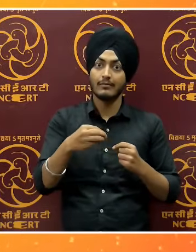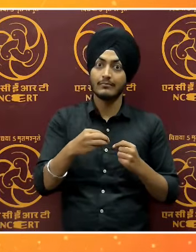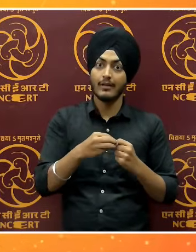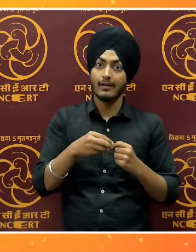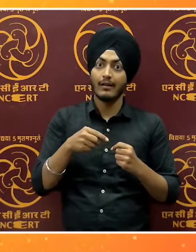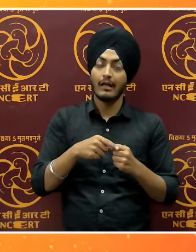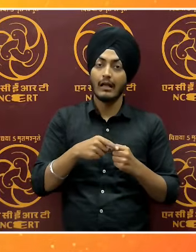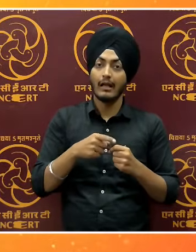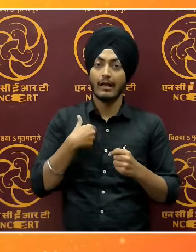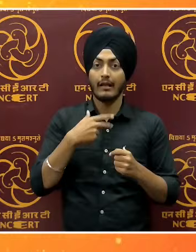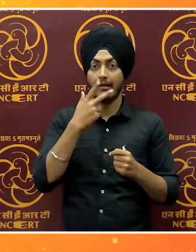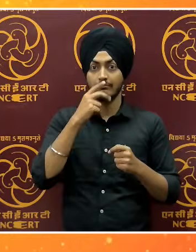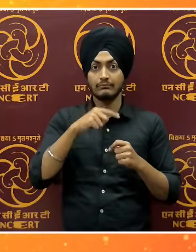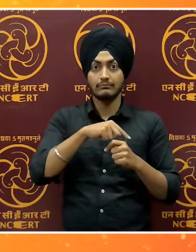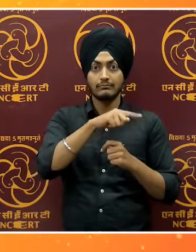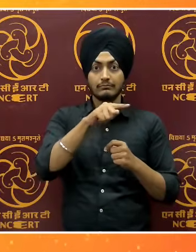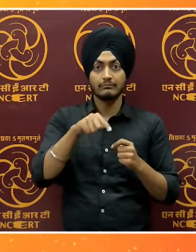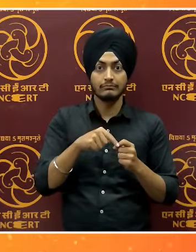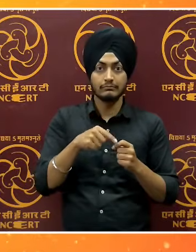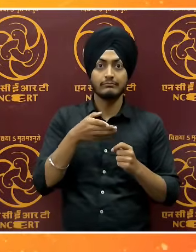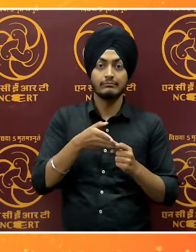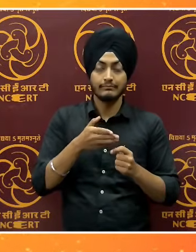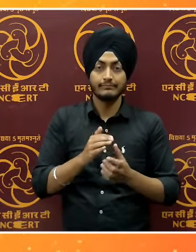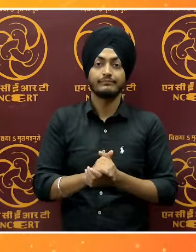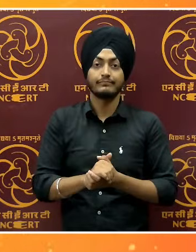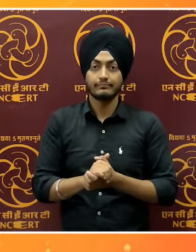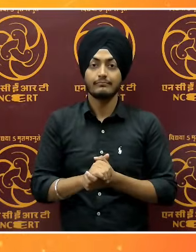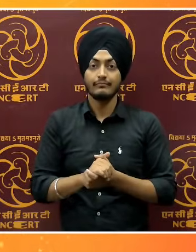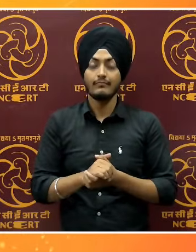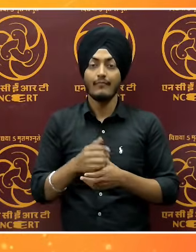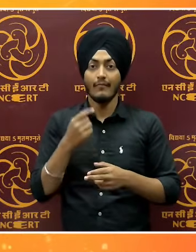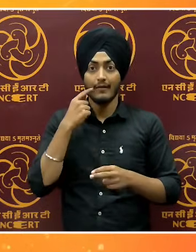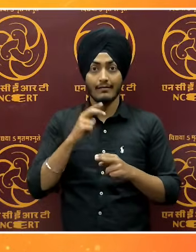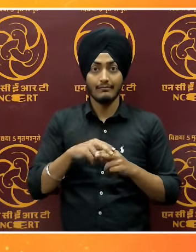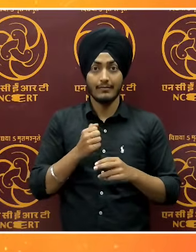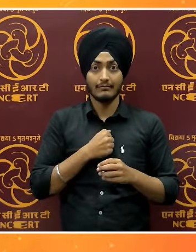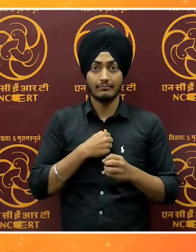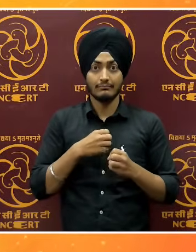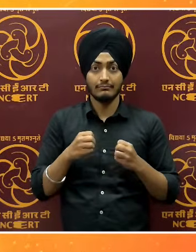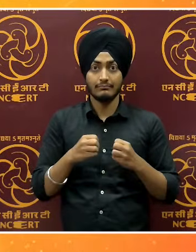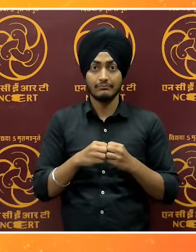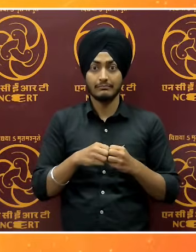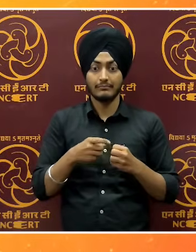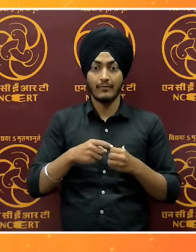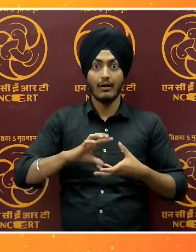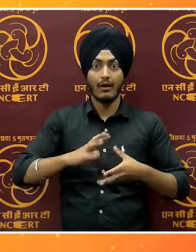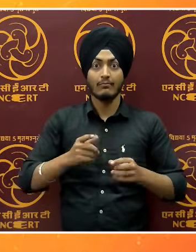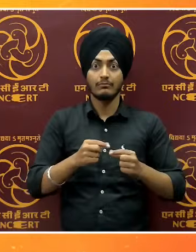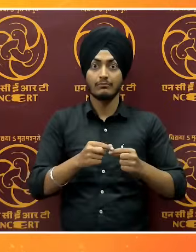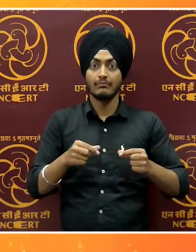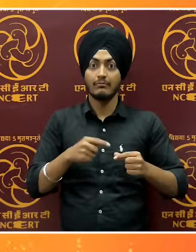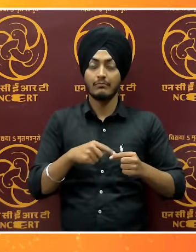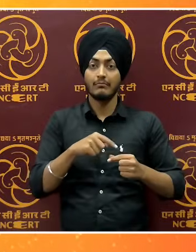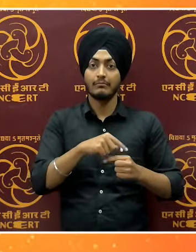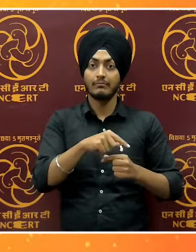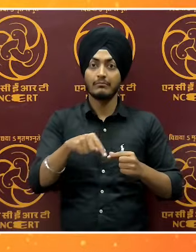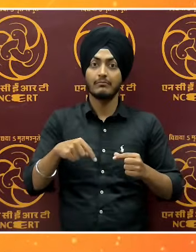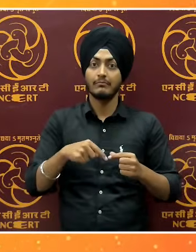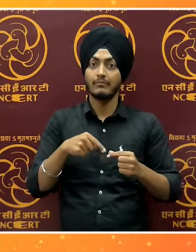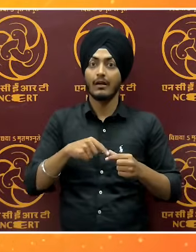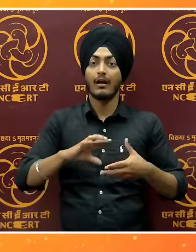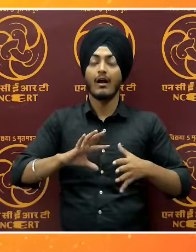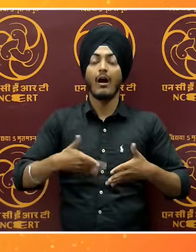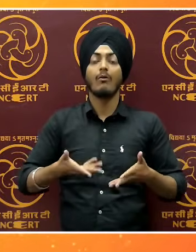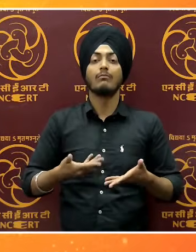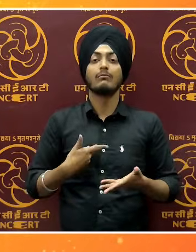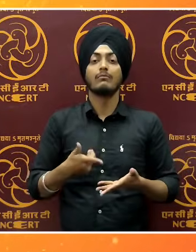to know about this magnet is, we have to know the magnetic field around this magnet. The way how we can